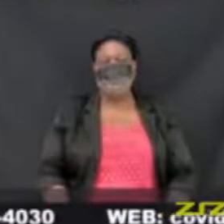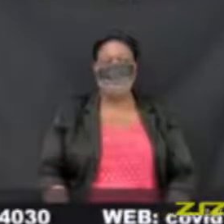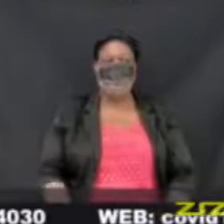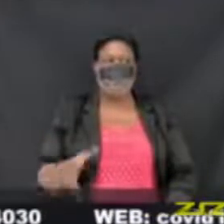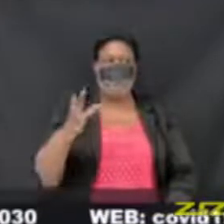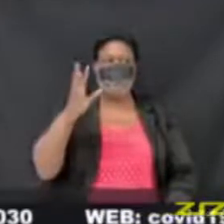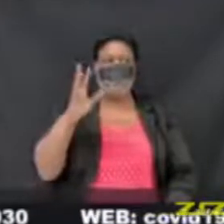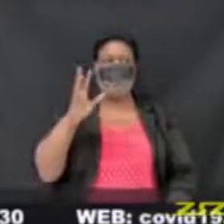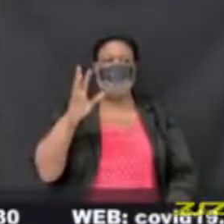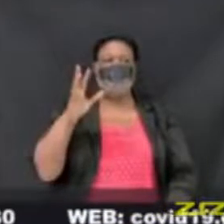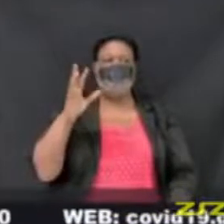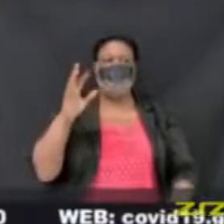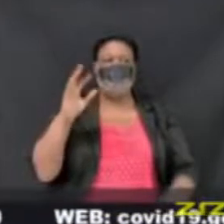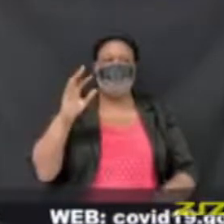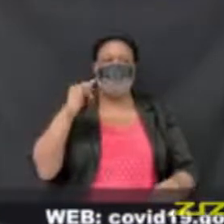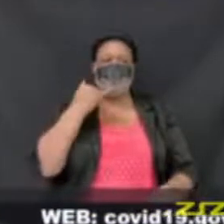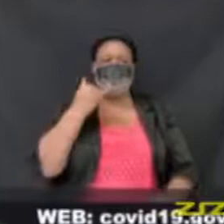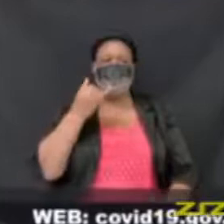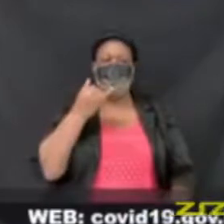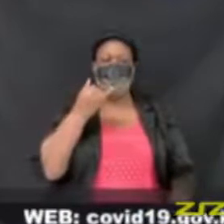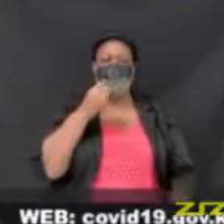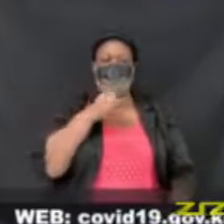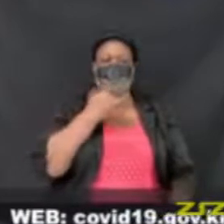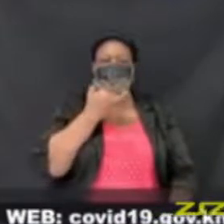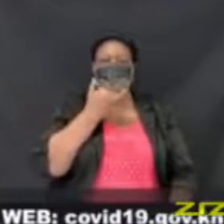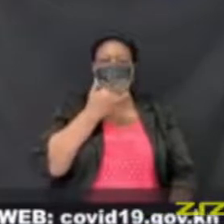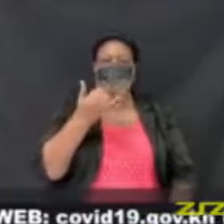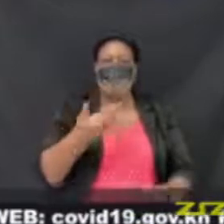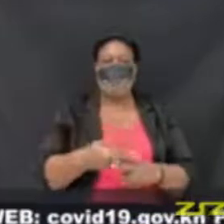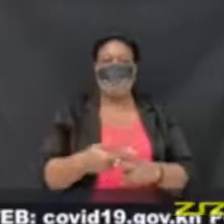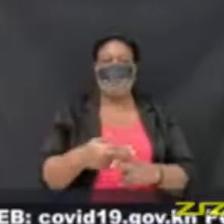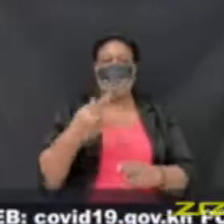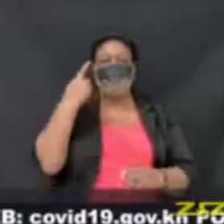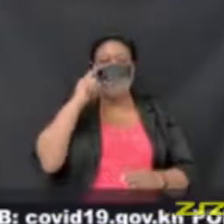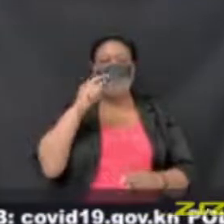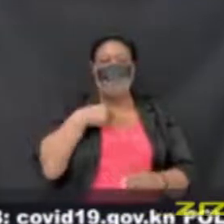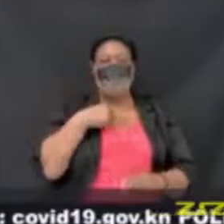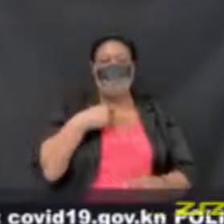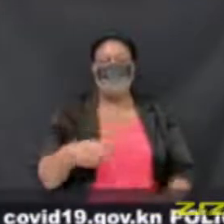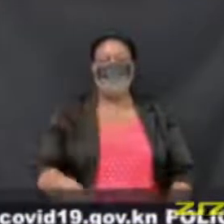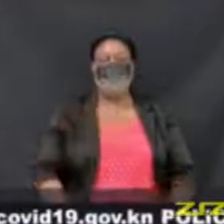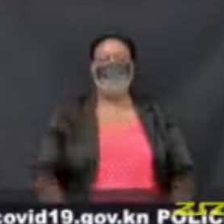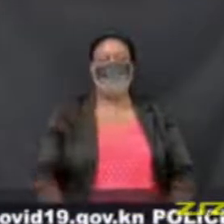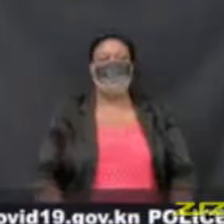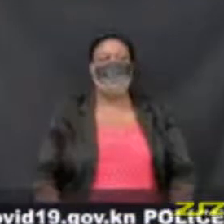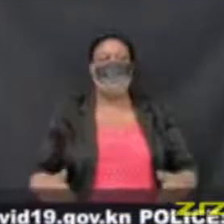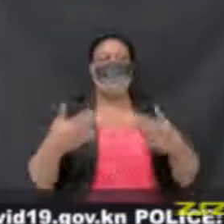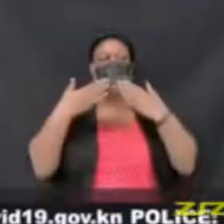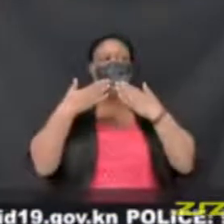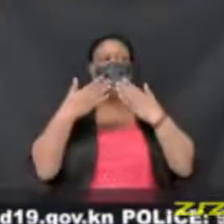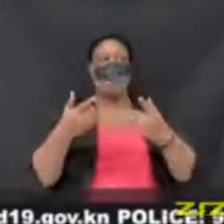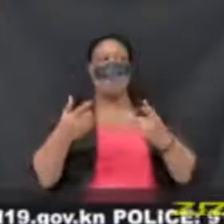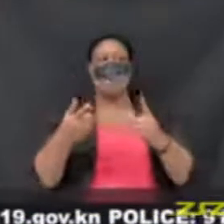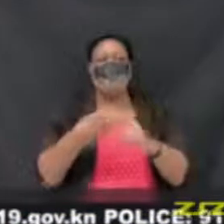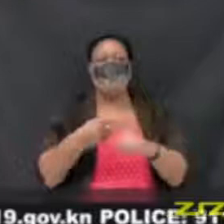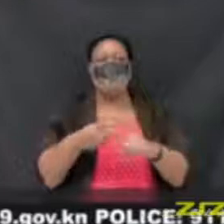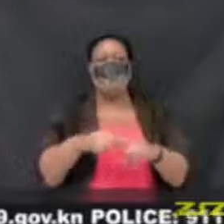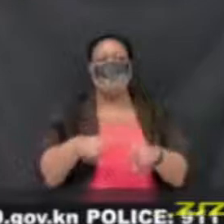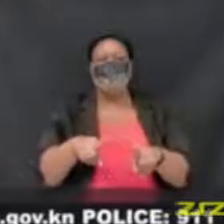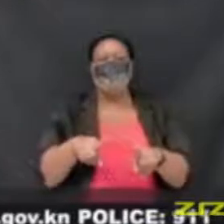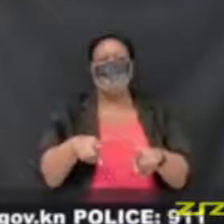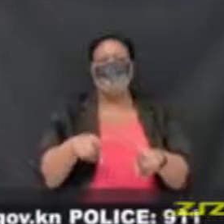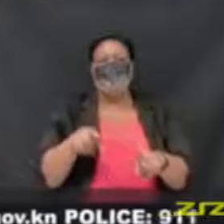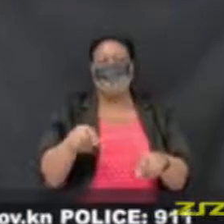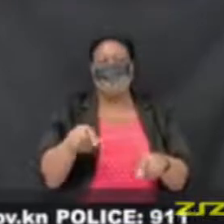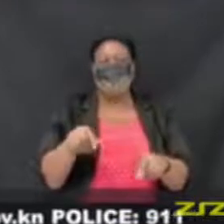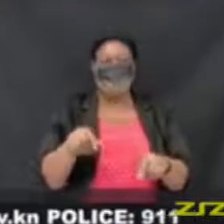sign language. We do express sincere thanks to Open Interactive for providing us with a backdrop and also for some of the